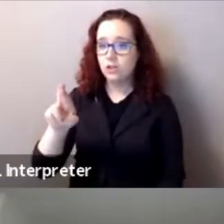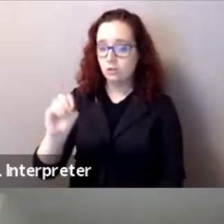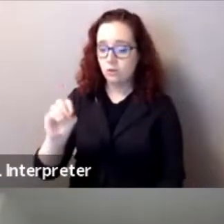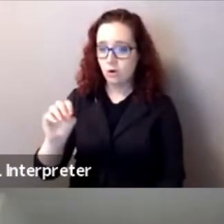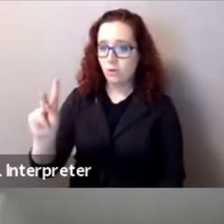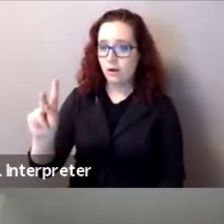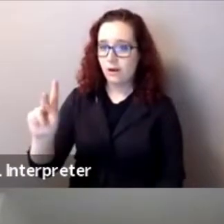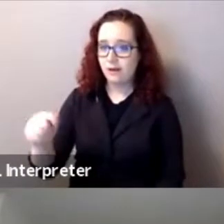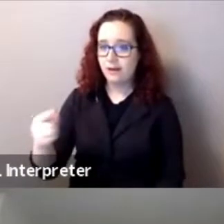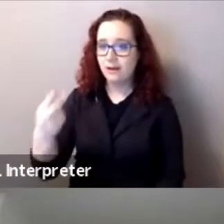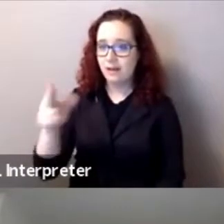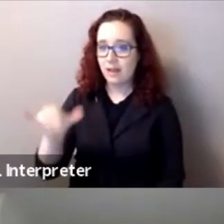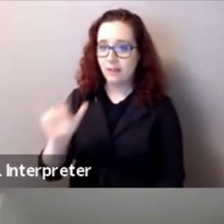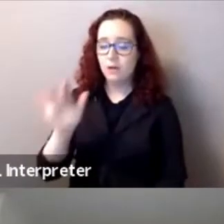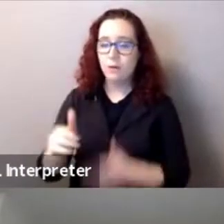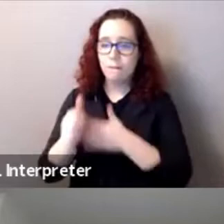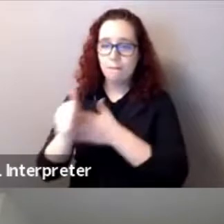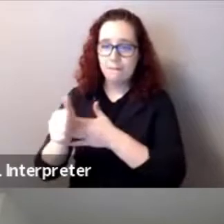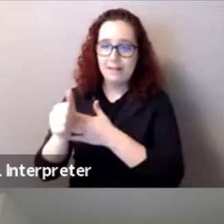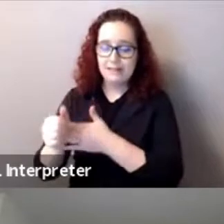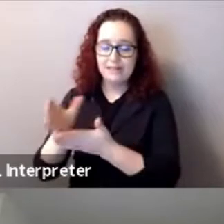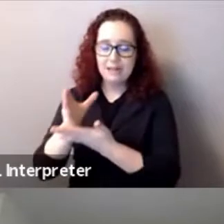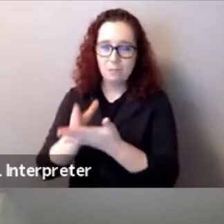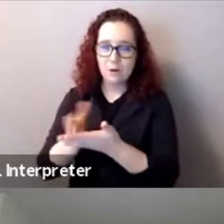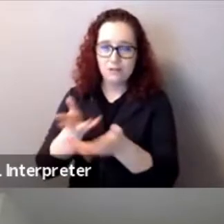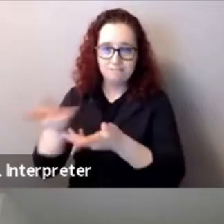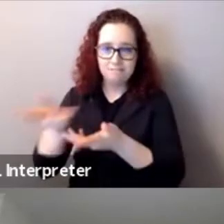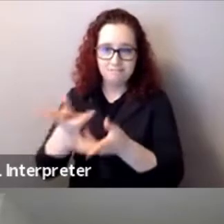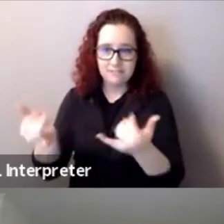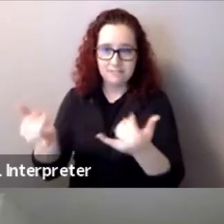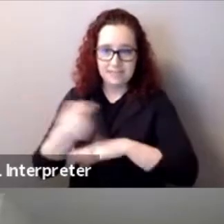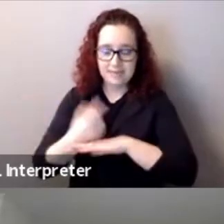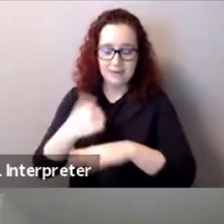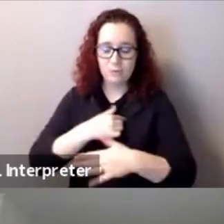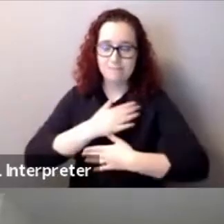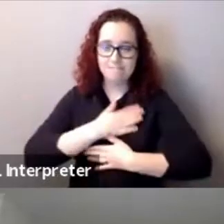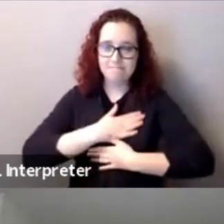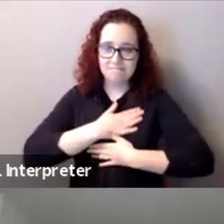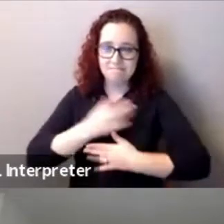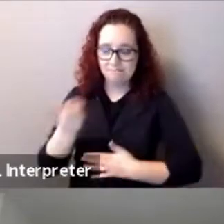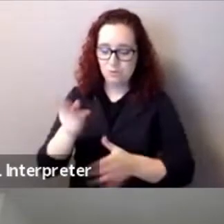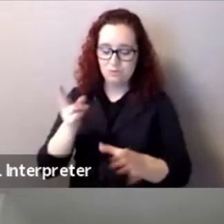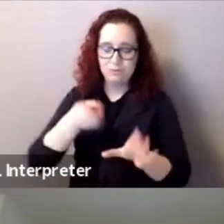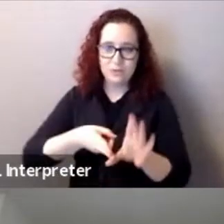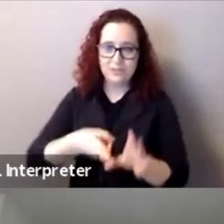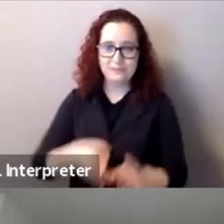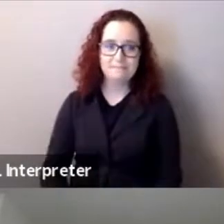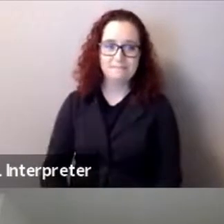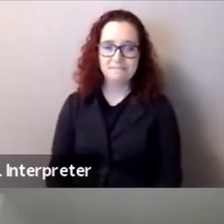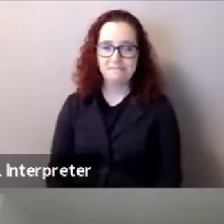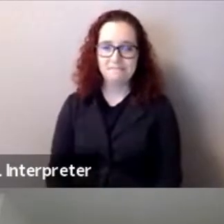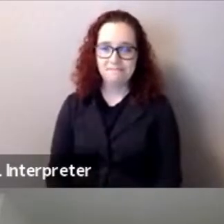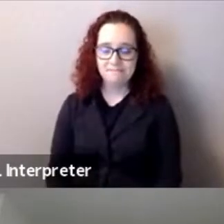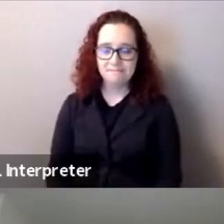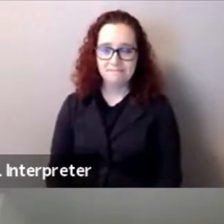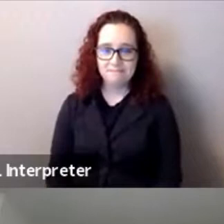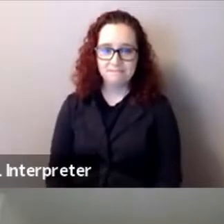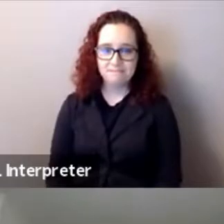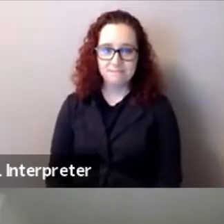Gansky, and they will be leading part of our conversations today. We really appreciate them coming. The